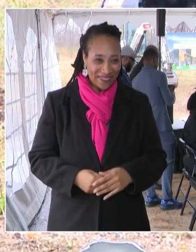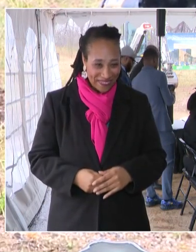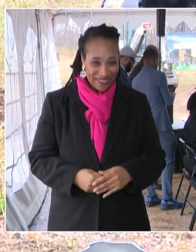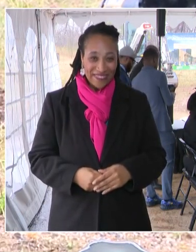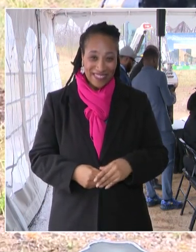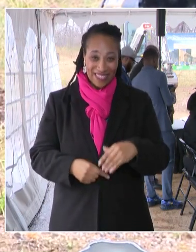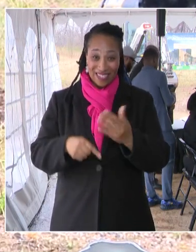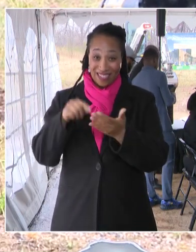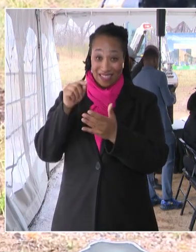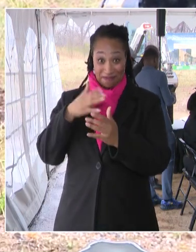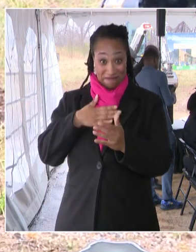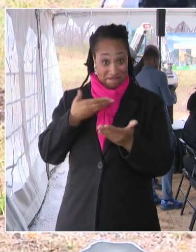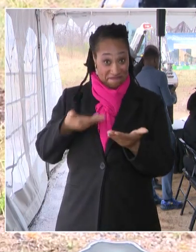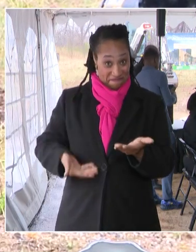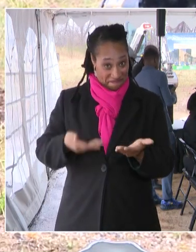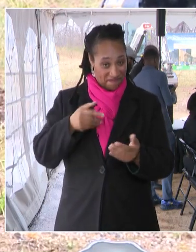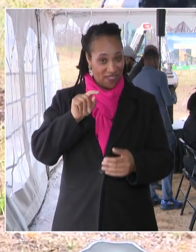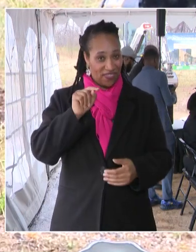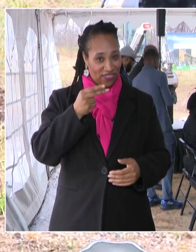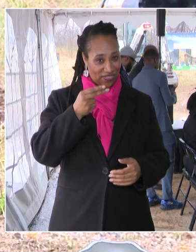and Recreation.